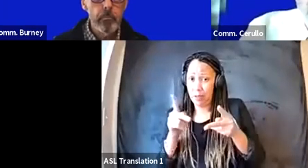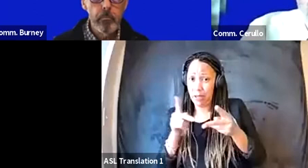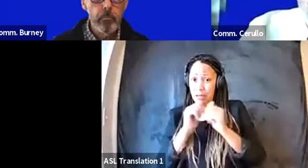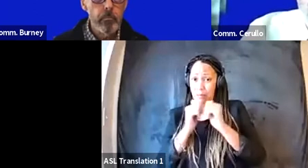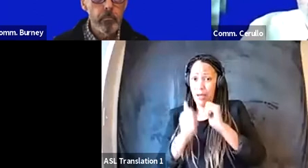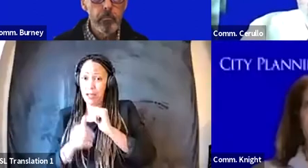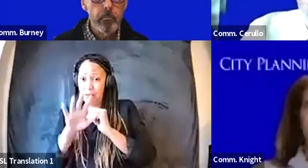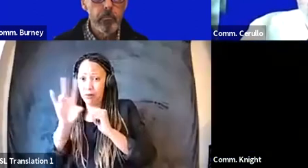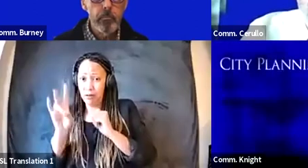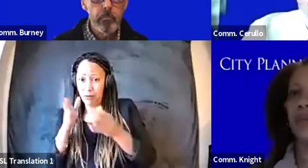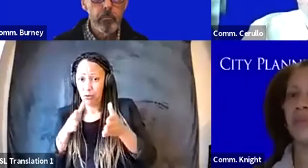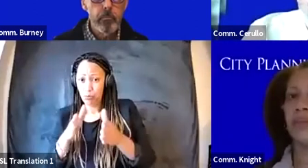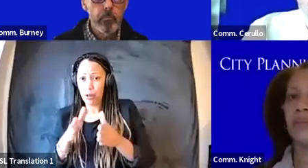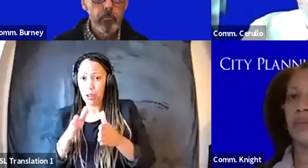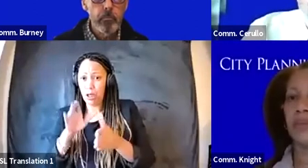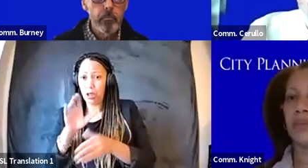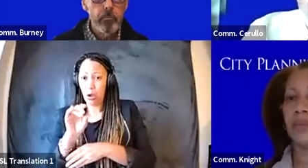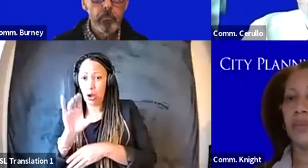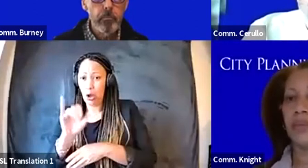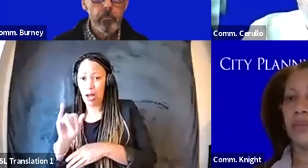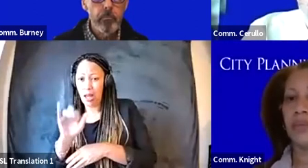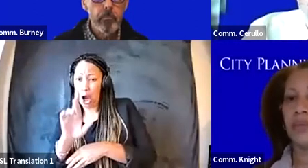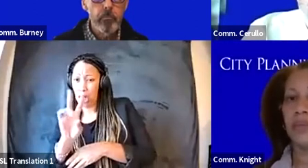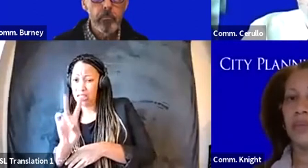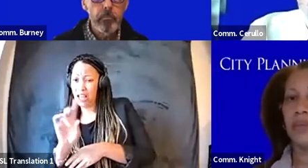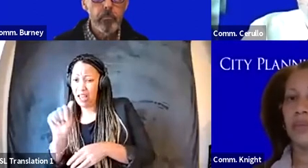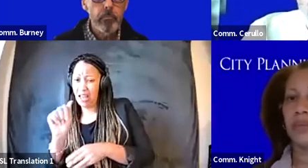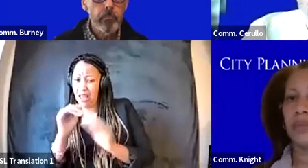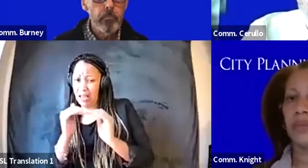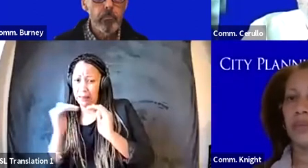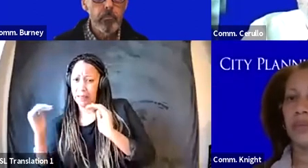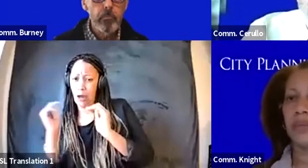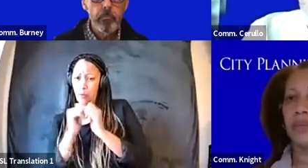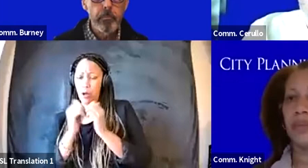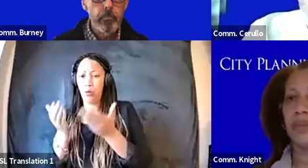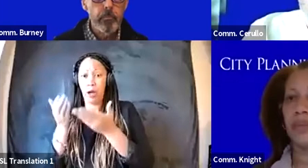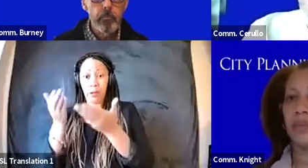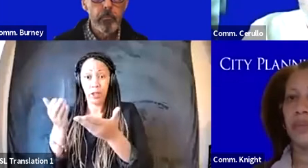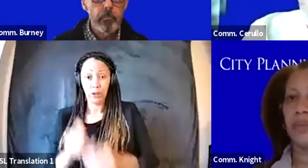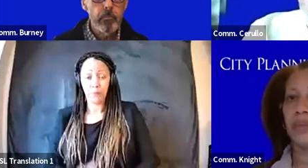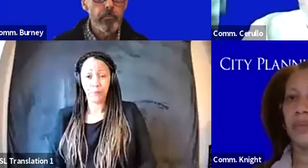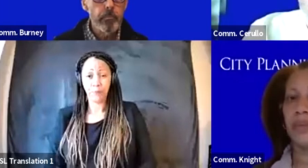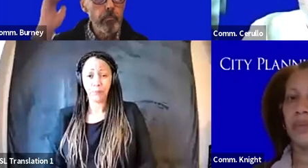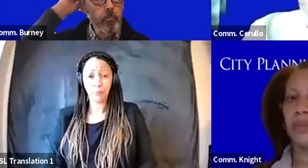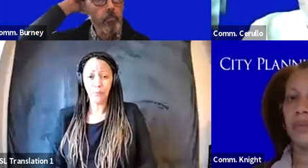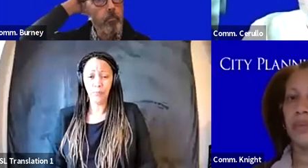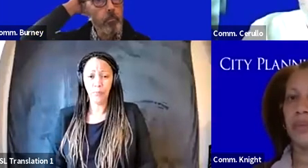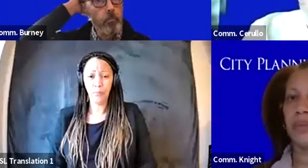Avenue to an R7A in line with the borough president's recommendation? And if it was an R8A, would